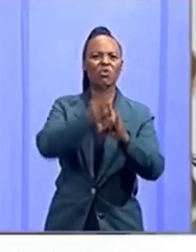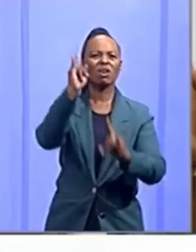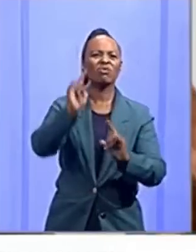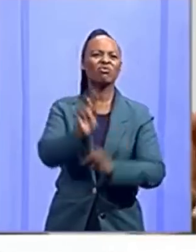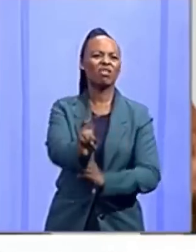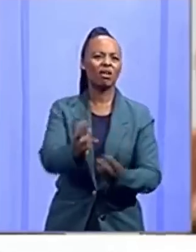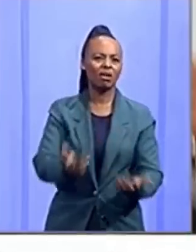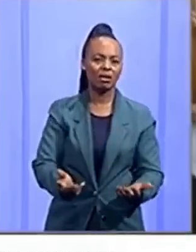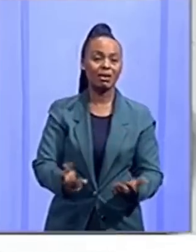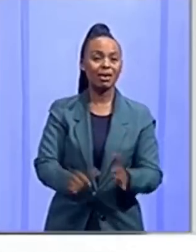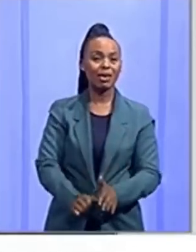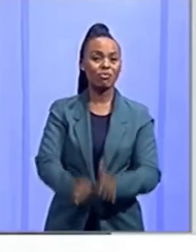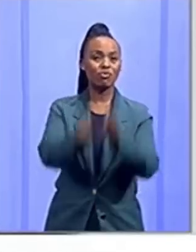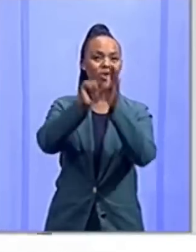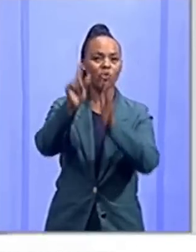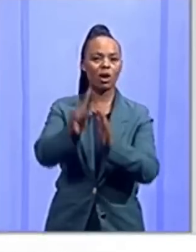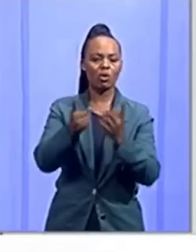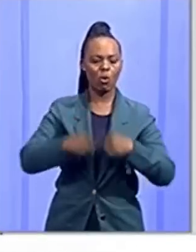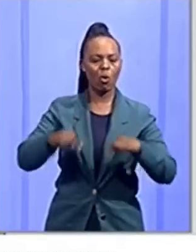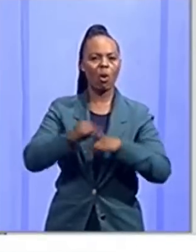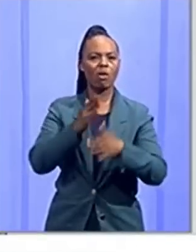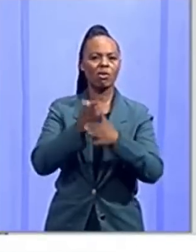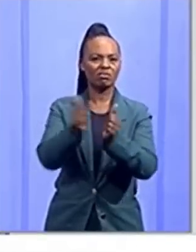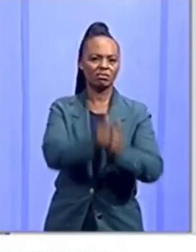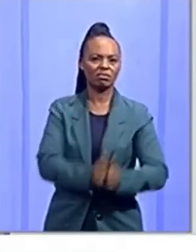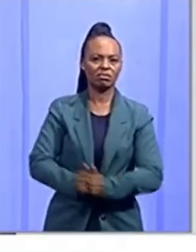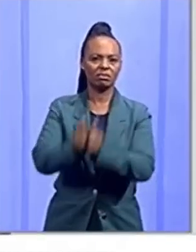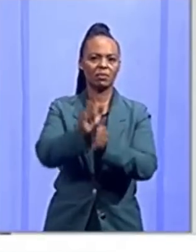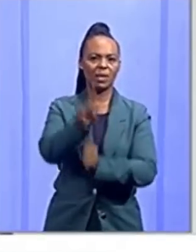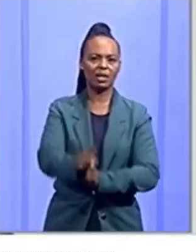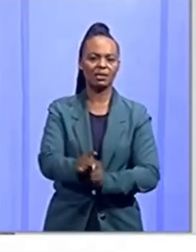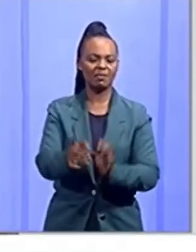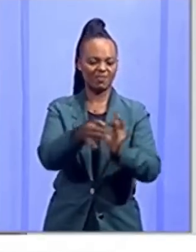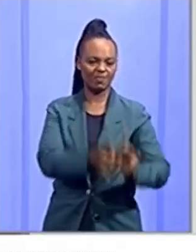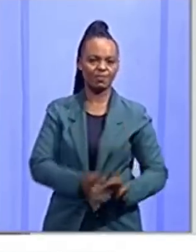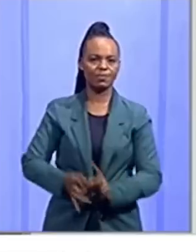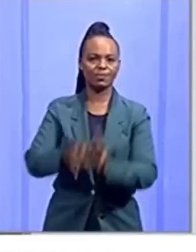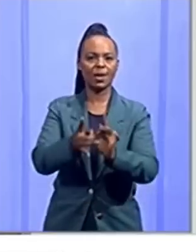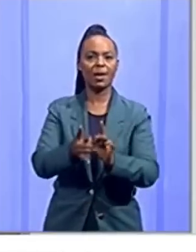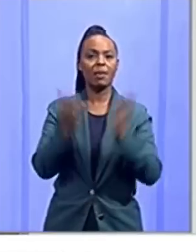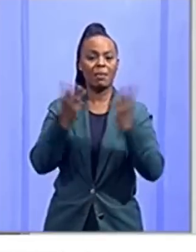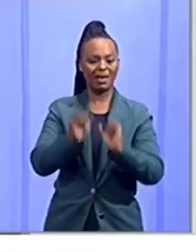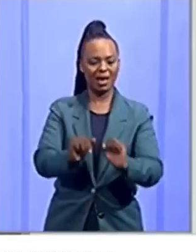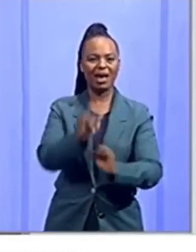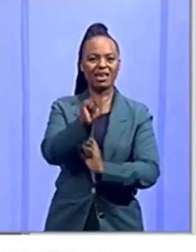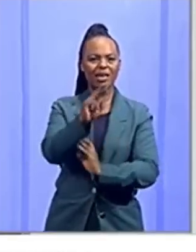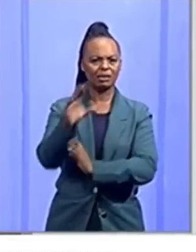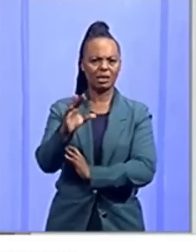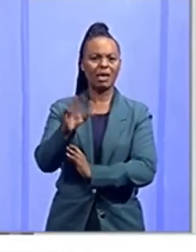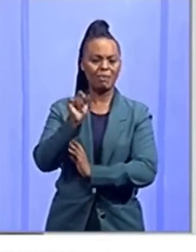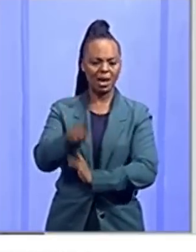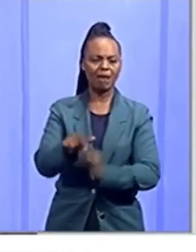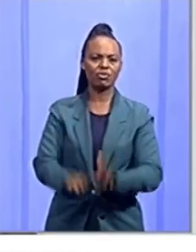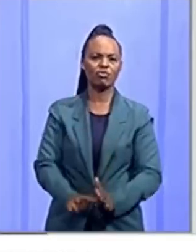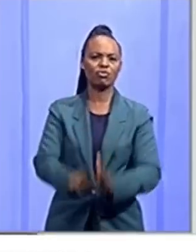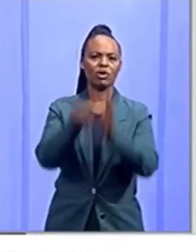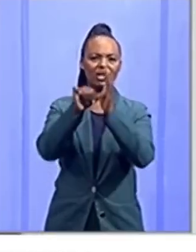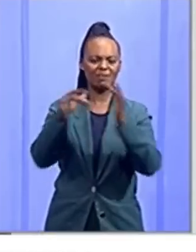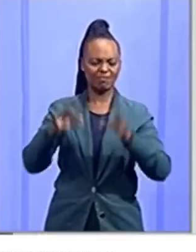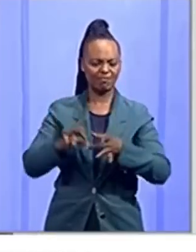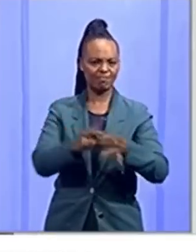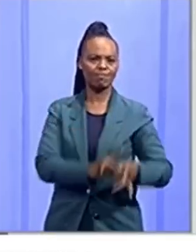What is important for us is to unite comrades, unite ANC people. That's what is important,